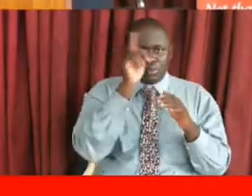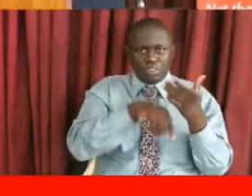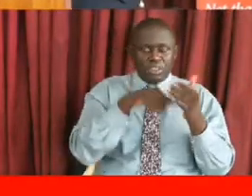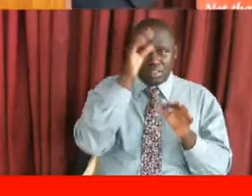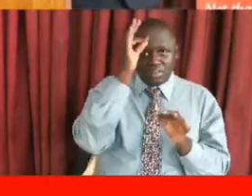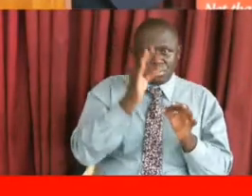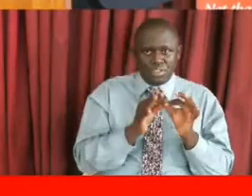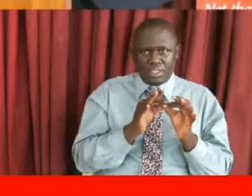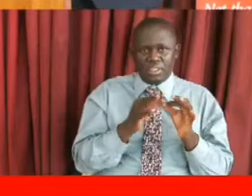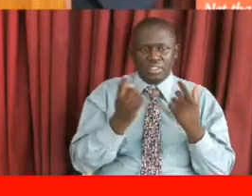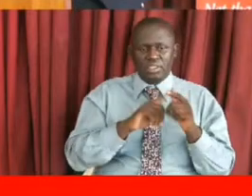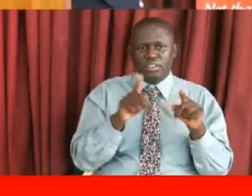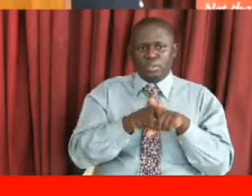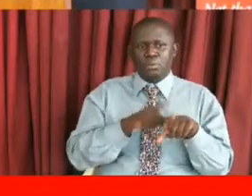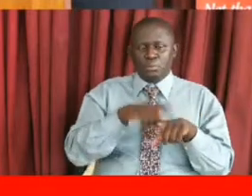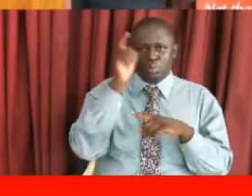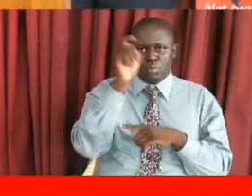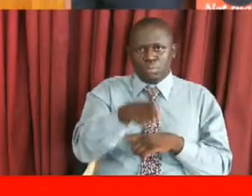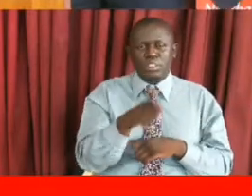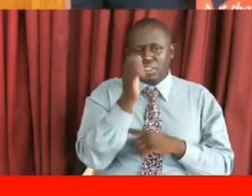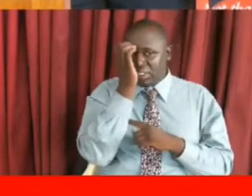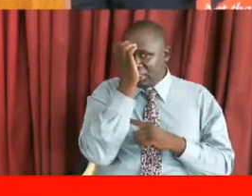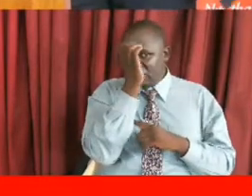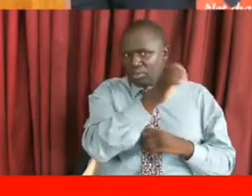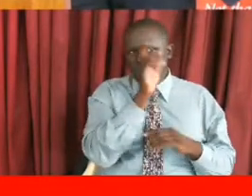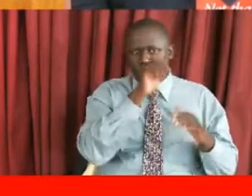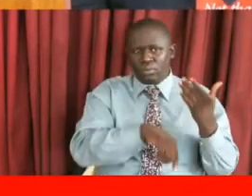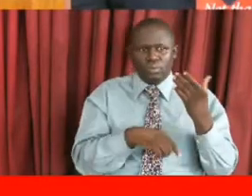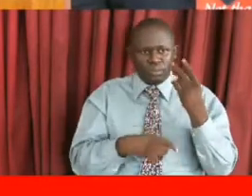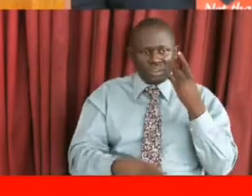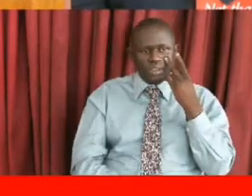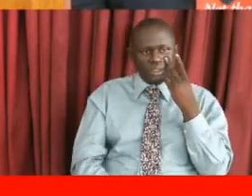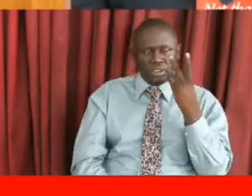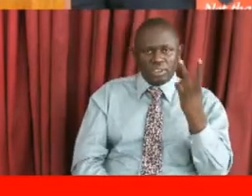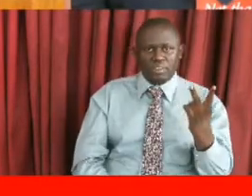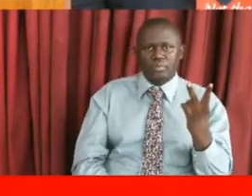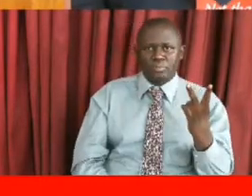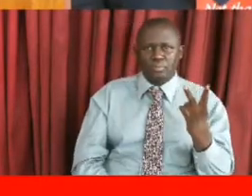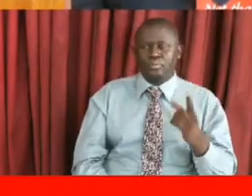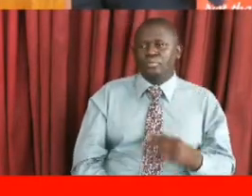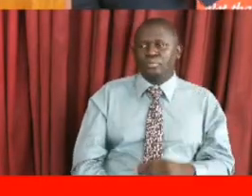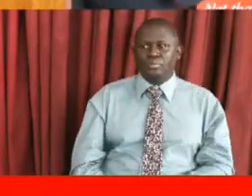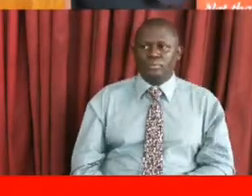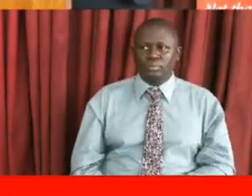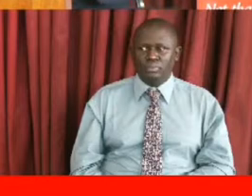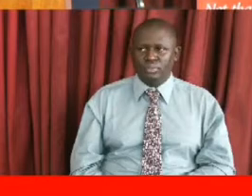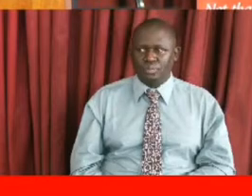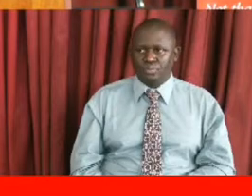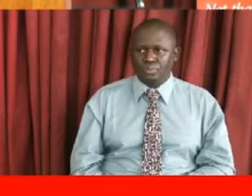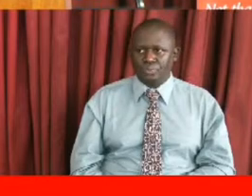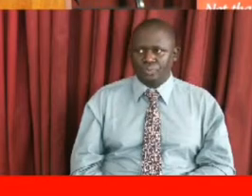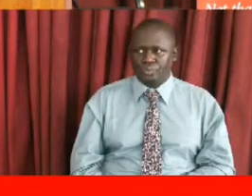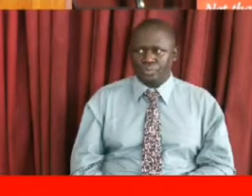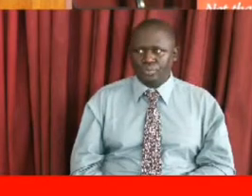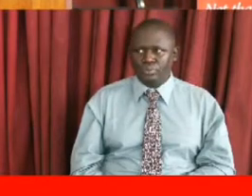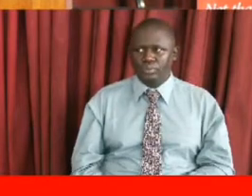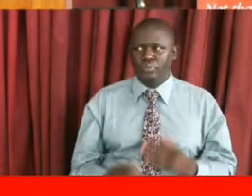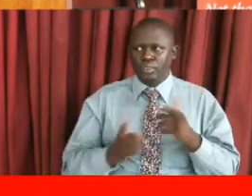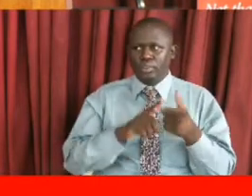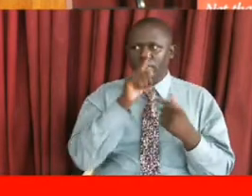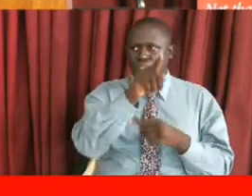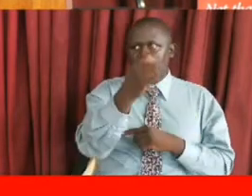you must ignore what is seen amen that's right then you come to